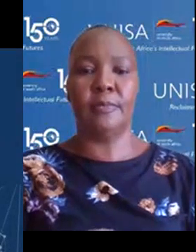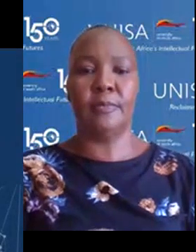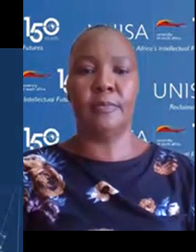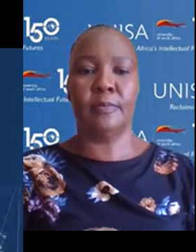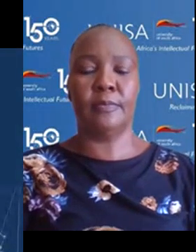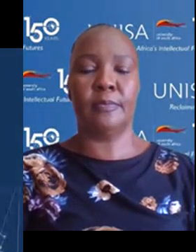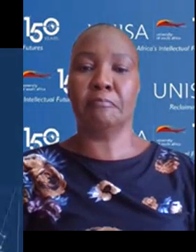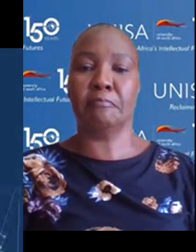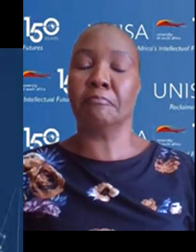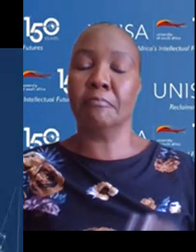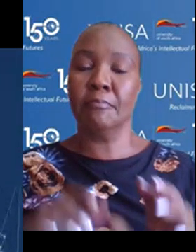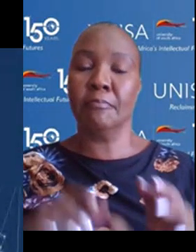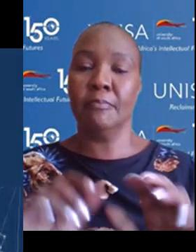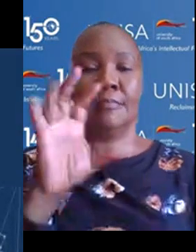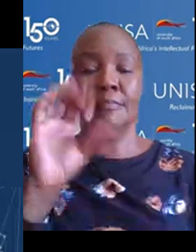All right, Richard, are we going to post?